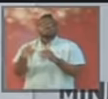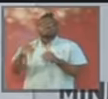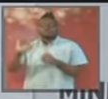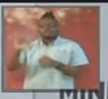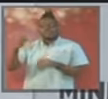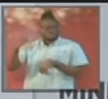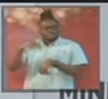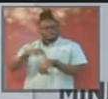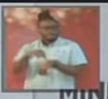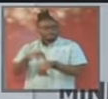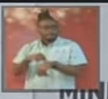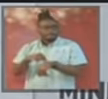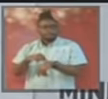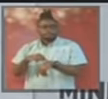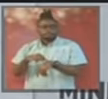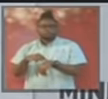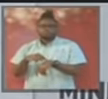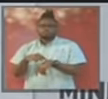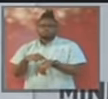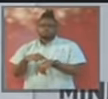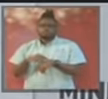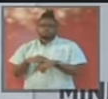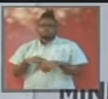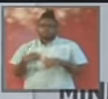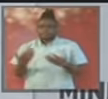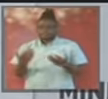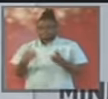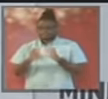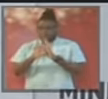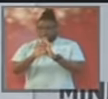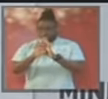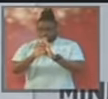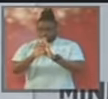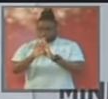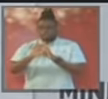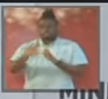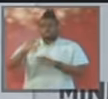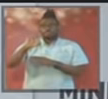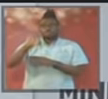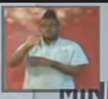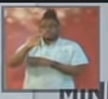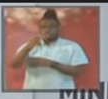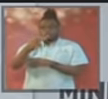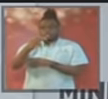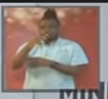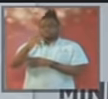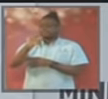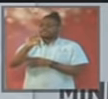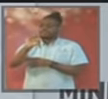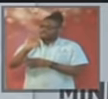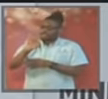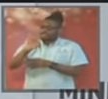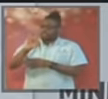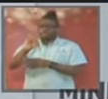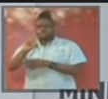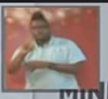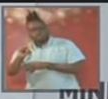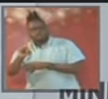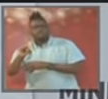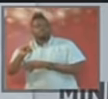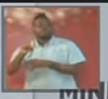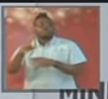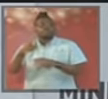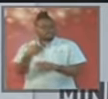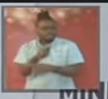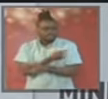saying. Look at the H1N1. This is an annual vaccine program that is given not just to health workers,